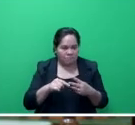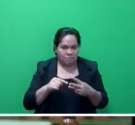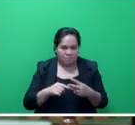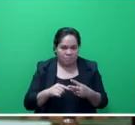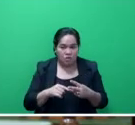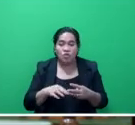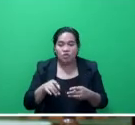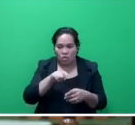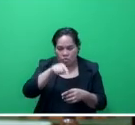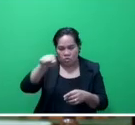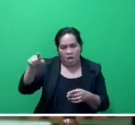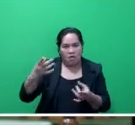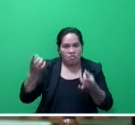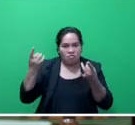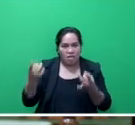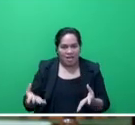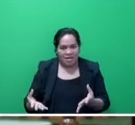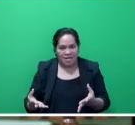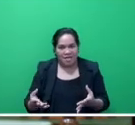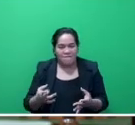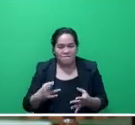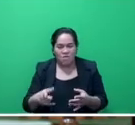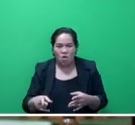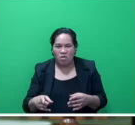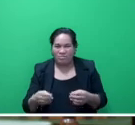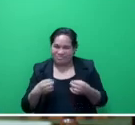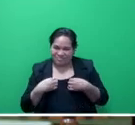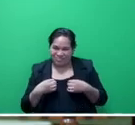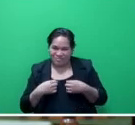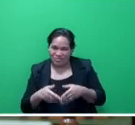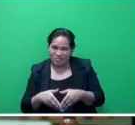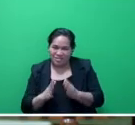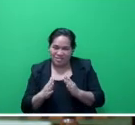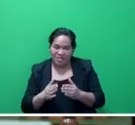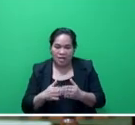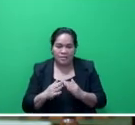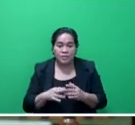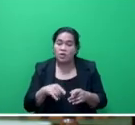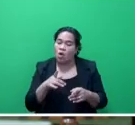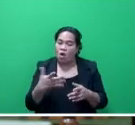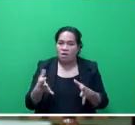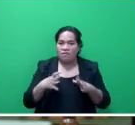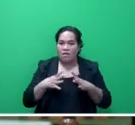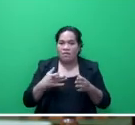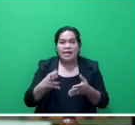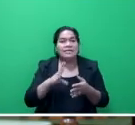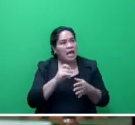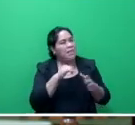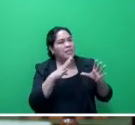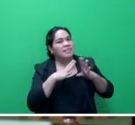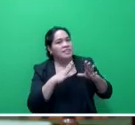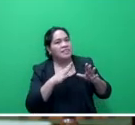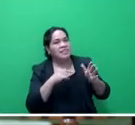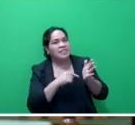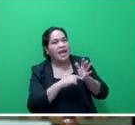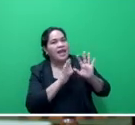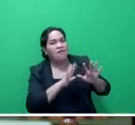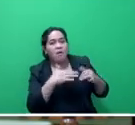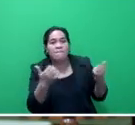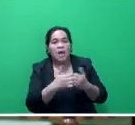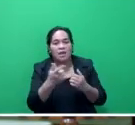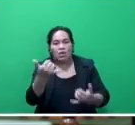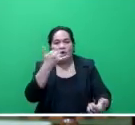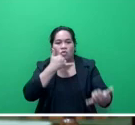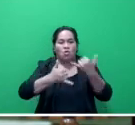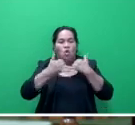resilient. And also we have the one in Tailevu. These are already available. We already have people now ringing up, inquiring, wanting to buy these